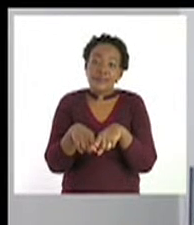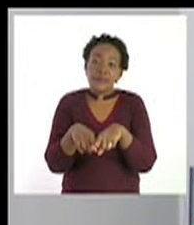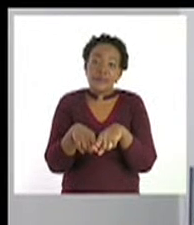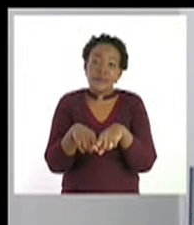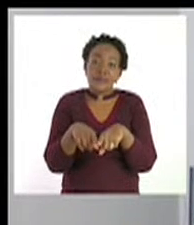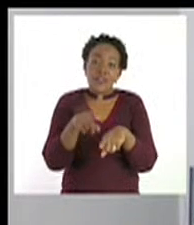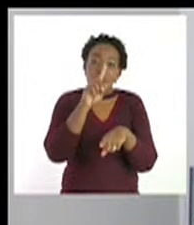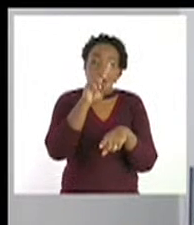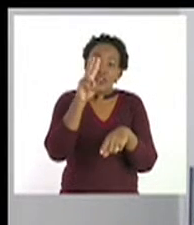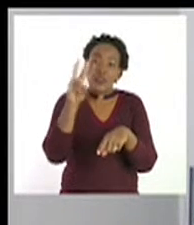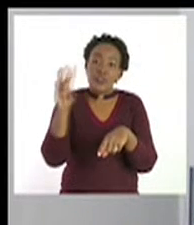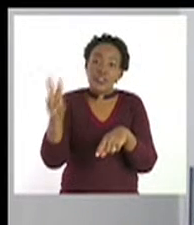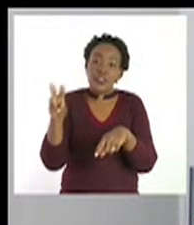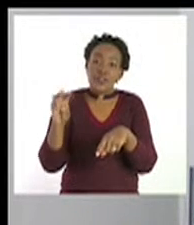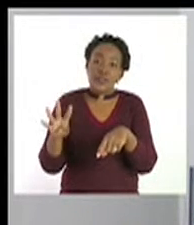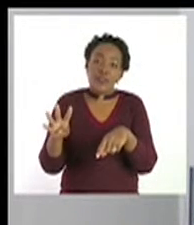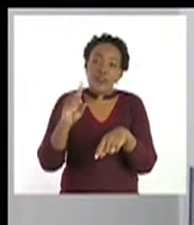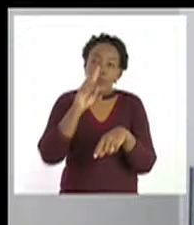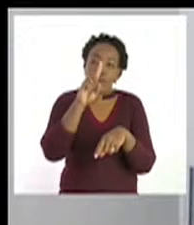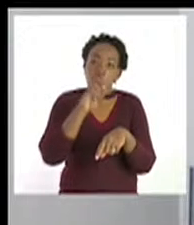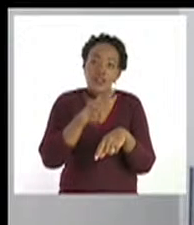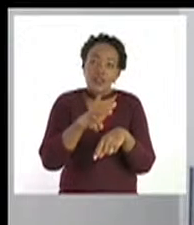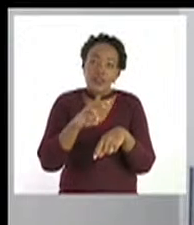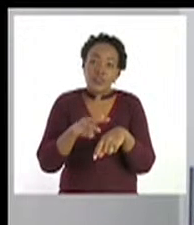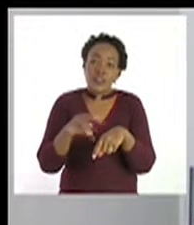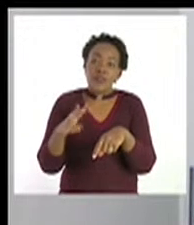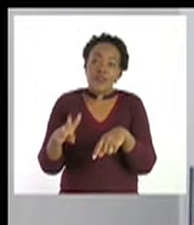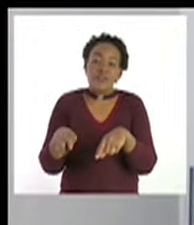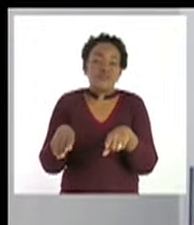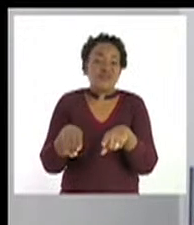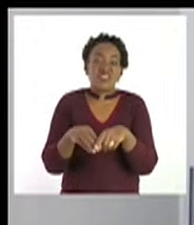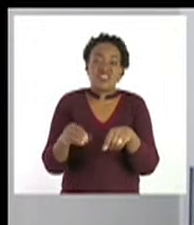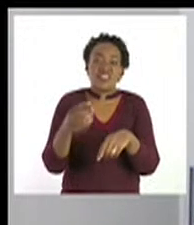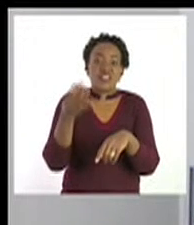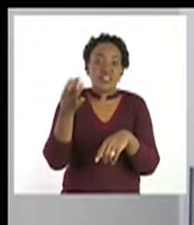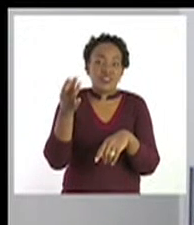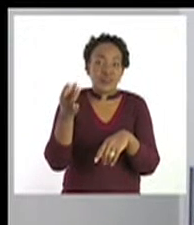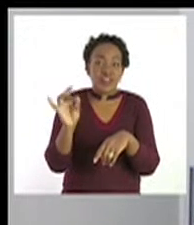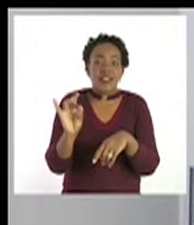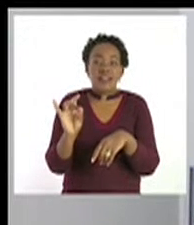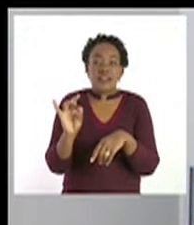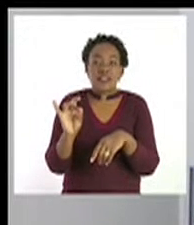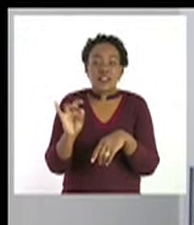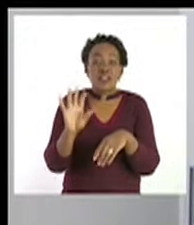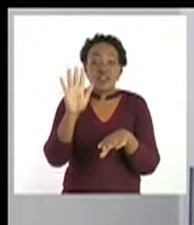1, 2, 3, 4, 1, 2, 3, 4. So there are 8. If I shade,